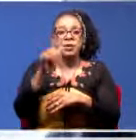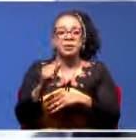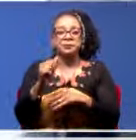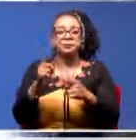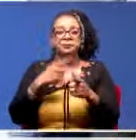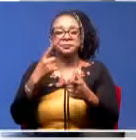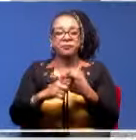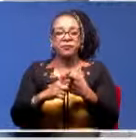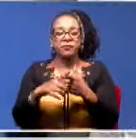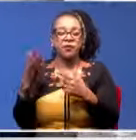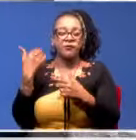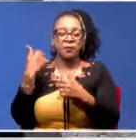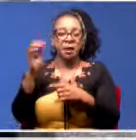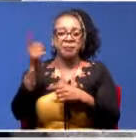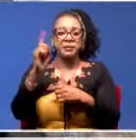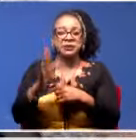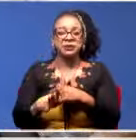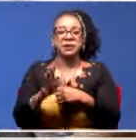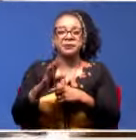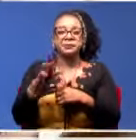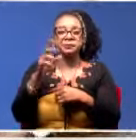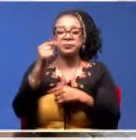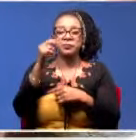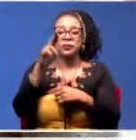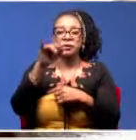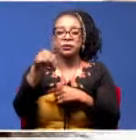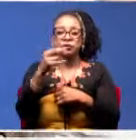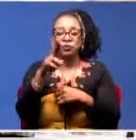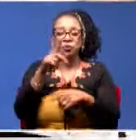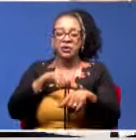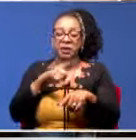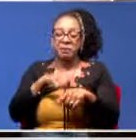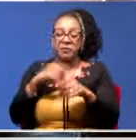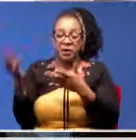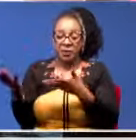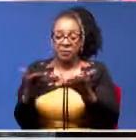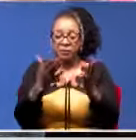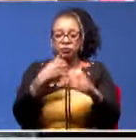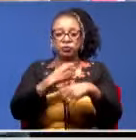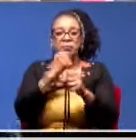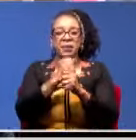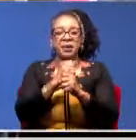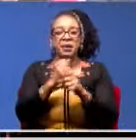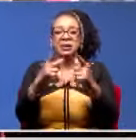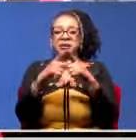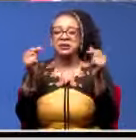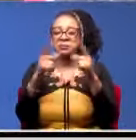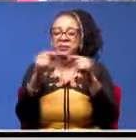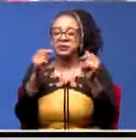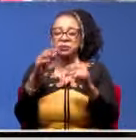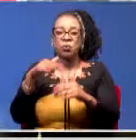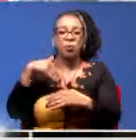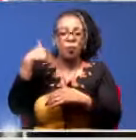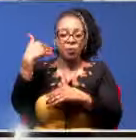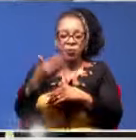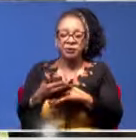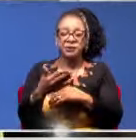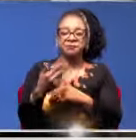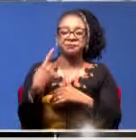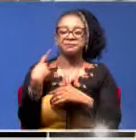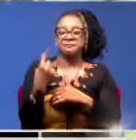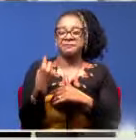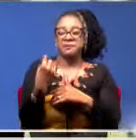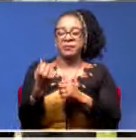by former minister Raphael Tuju. And when they came out to make a statement, their usual tough stance in recent days played